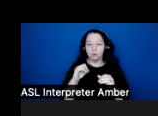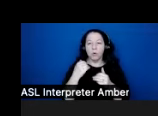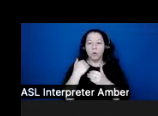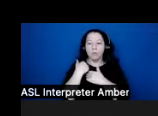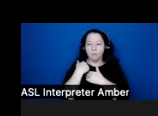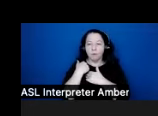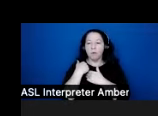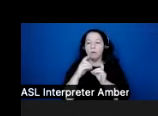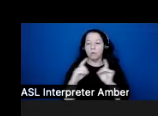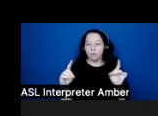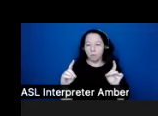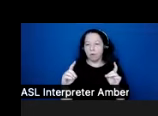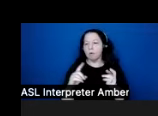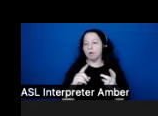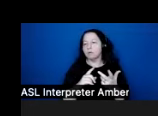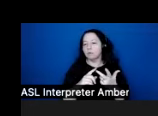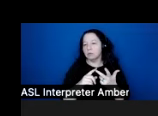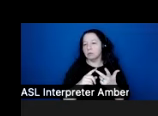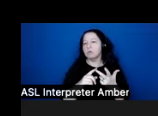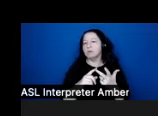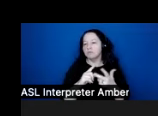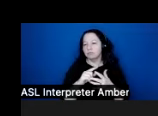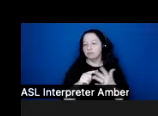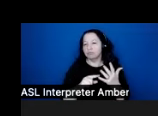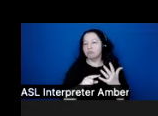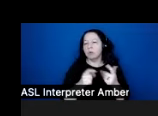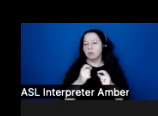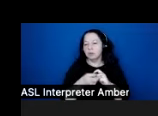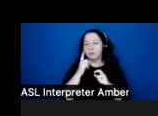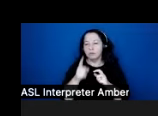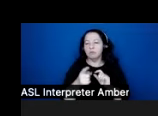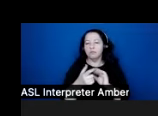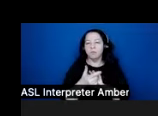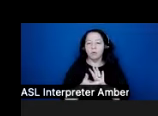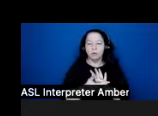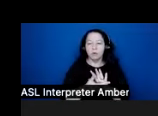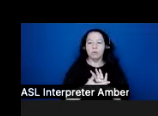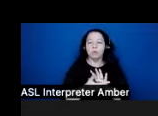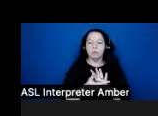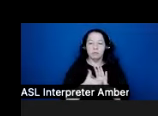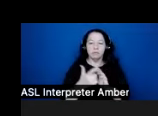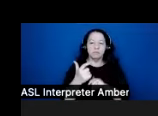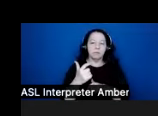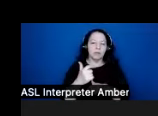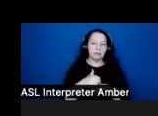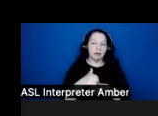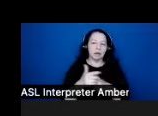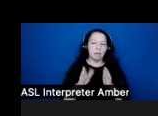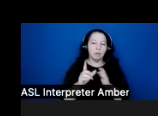Changes to statute of limitations, right, to reporting sexual abuse. Yeah, thank you, Emily.